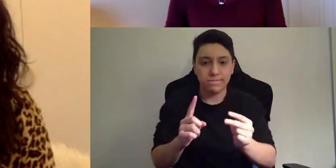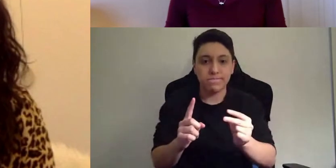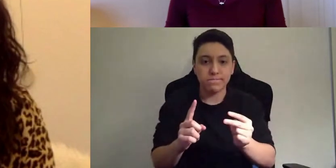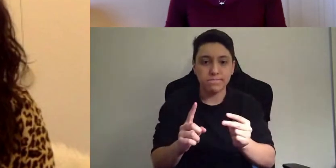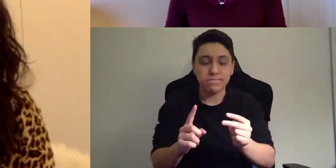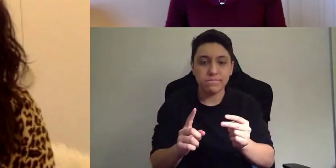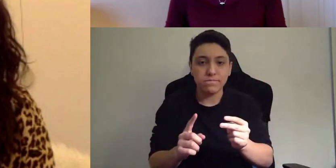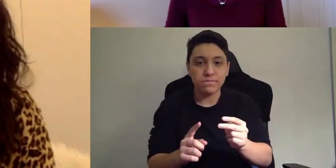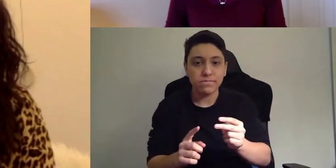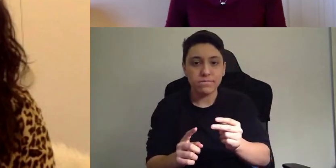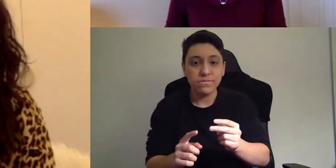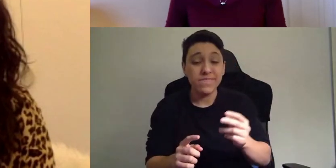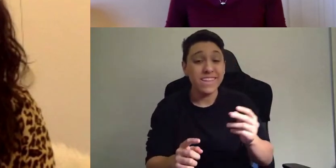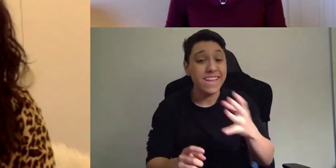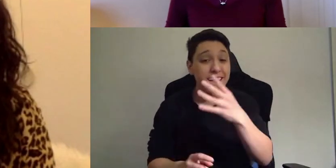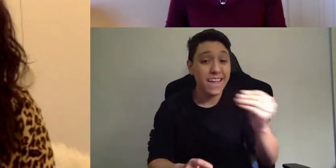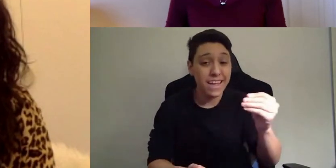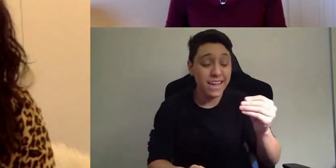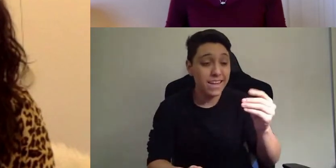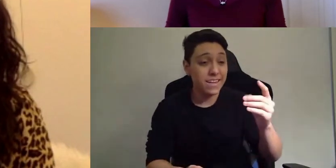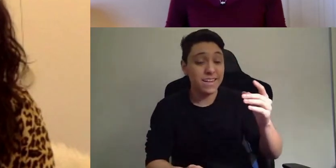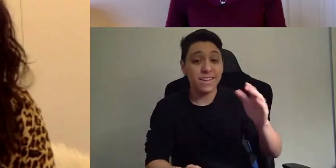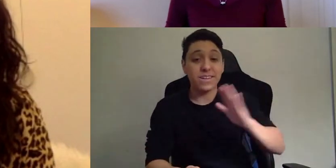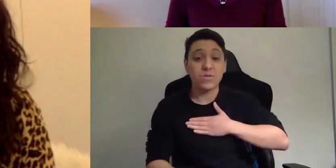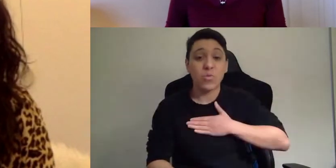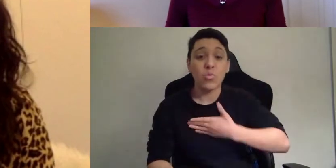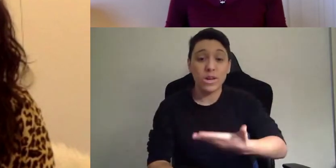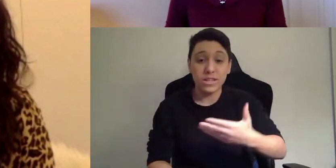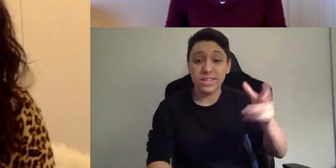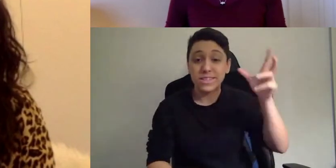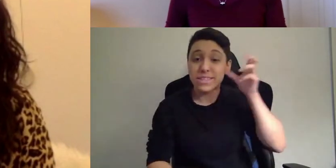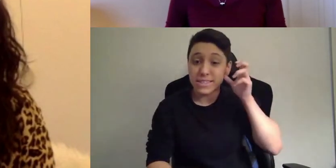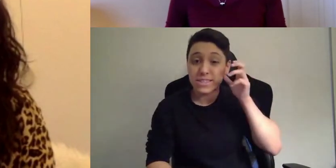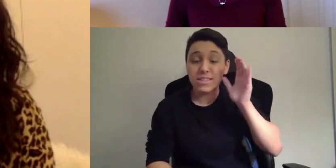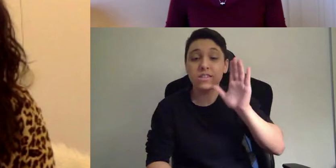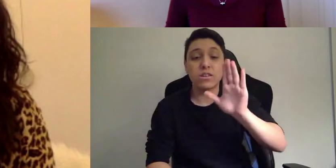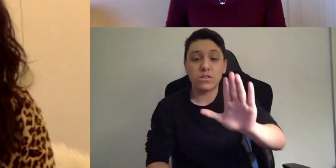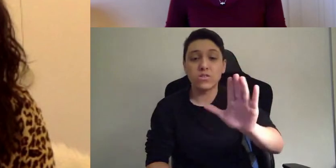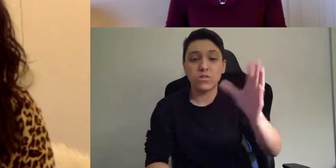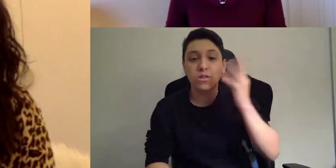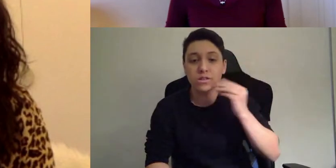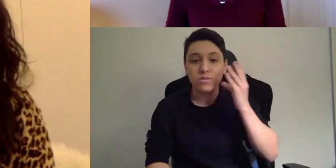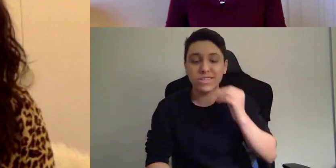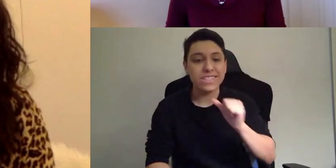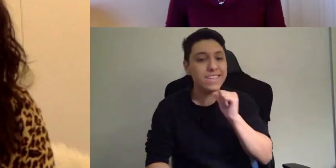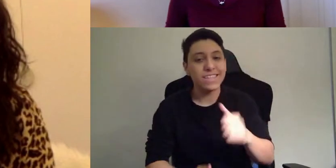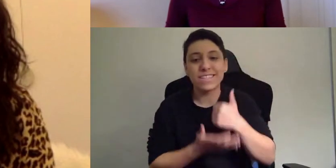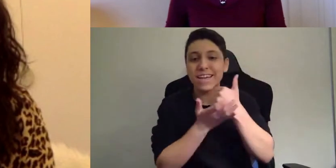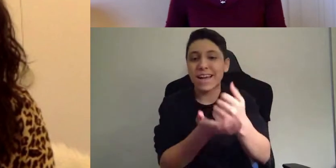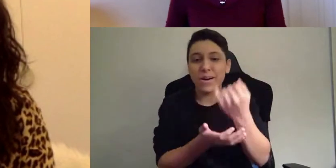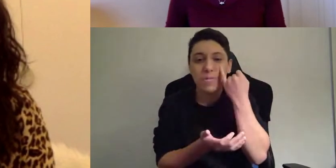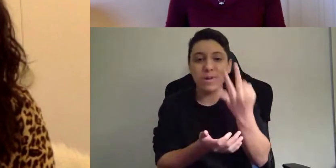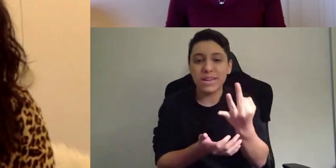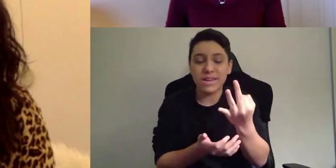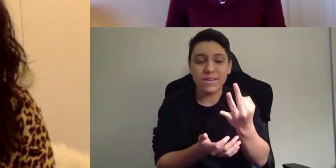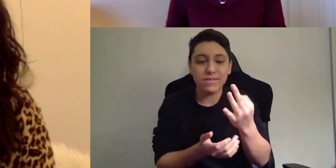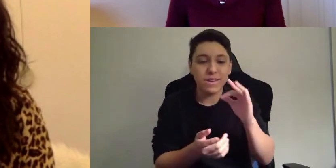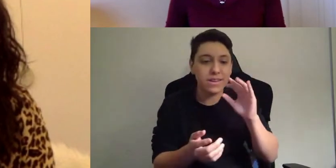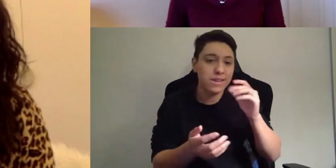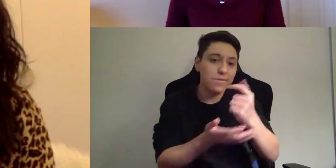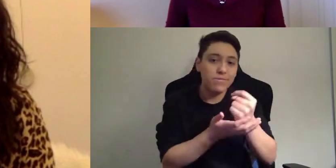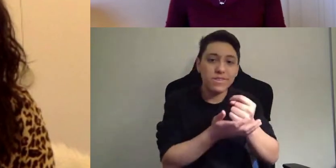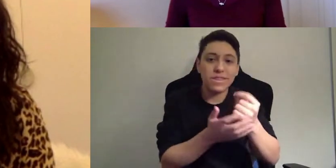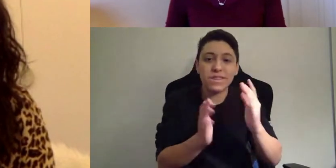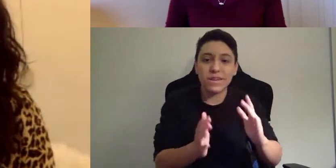And that they're willing to listen to what your experience is. It's not going to be helpful if they try to tell you that something is not happening when it